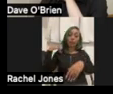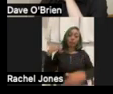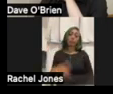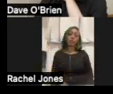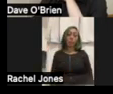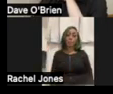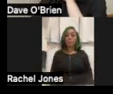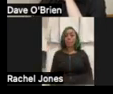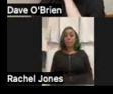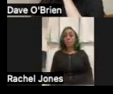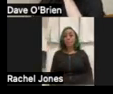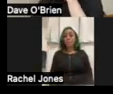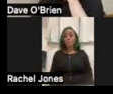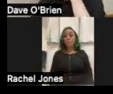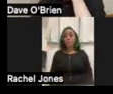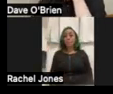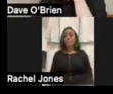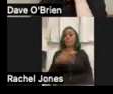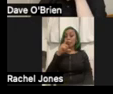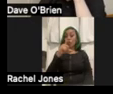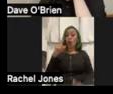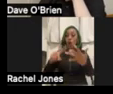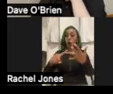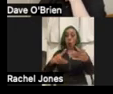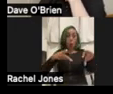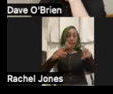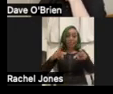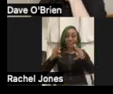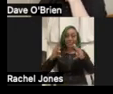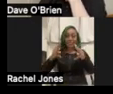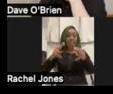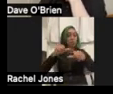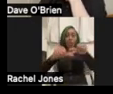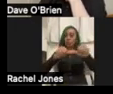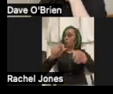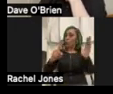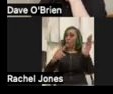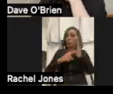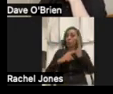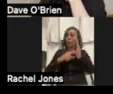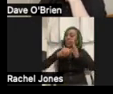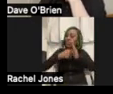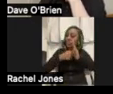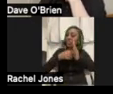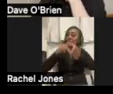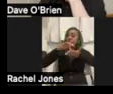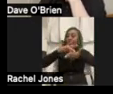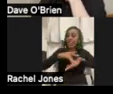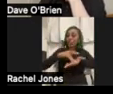The co-editing process is obviously really key to kind of centralizing the